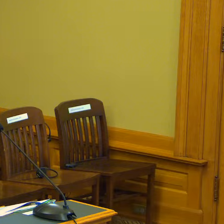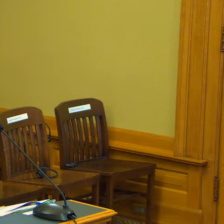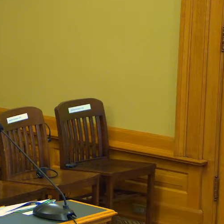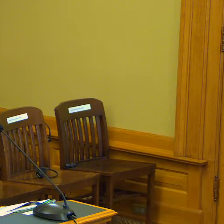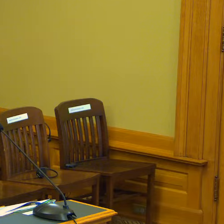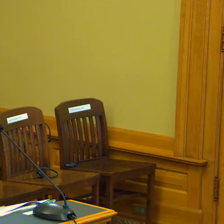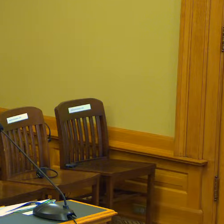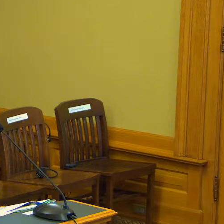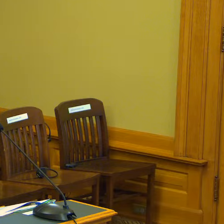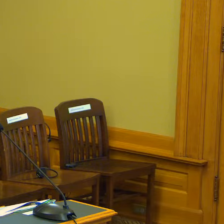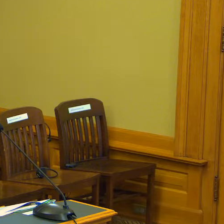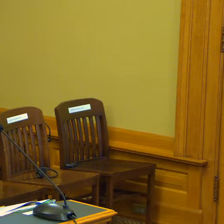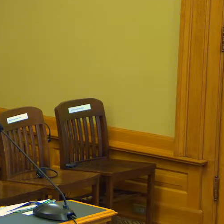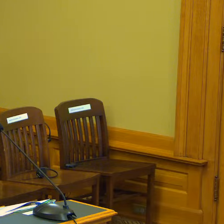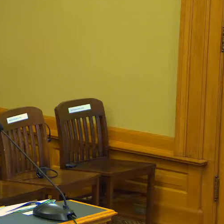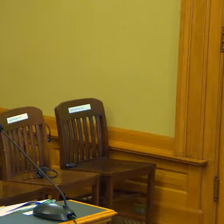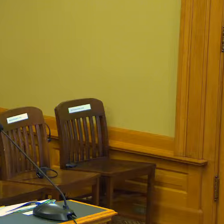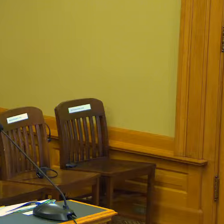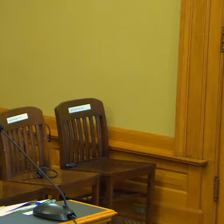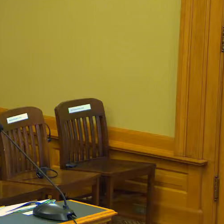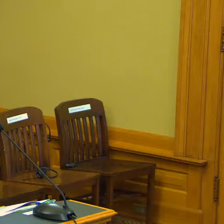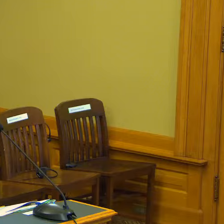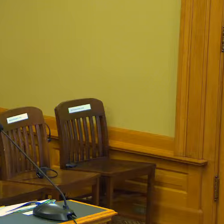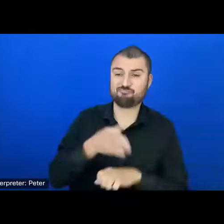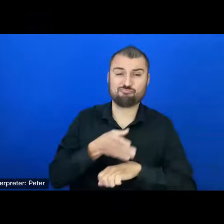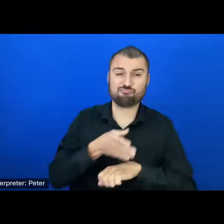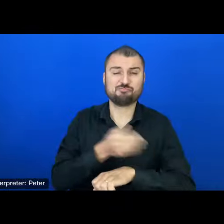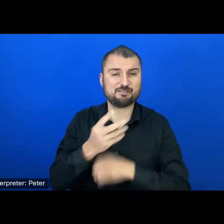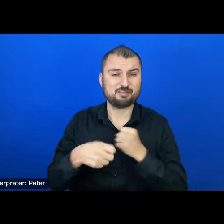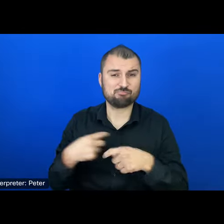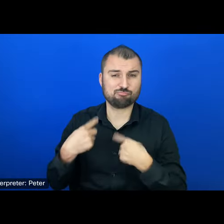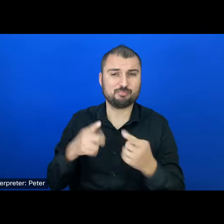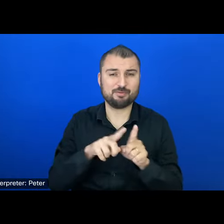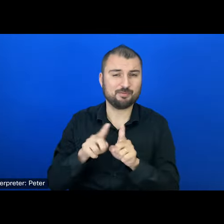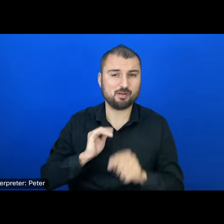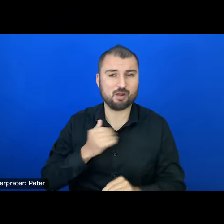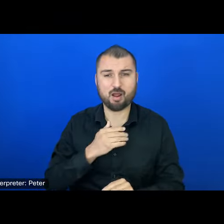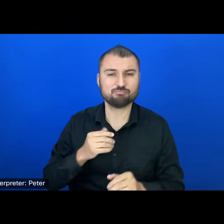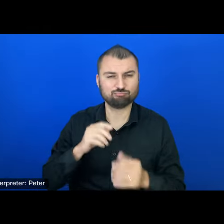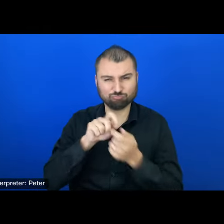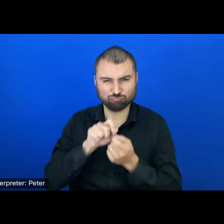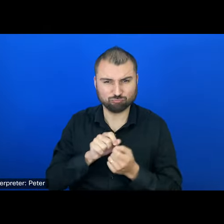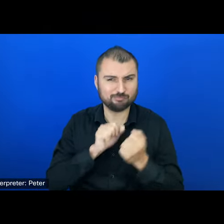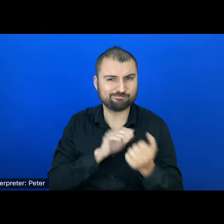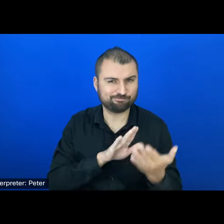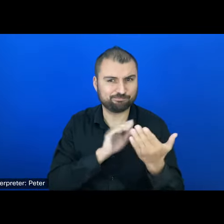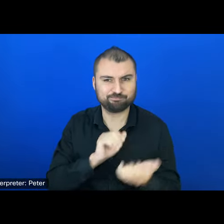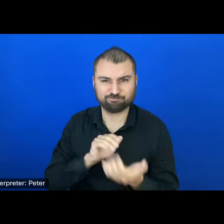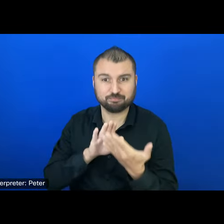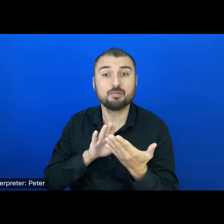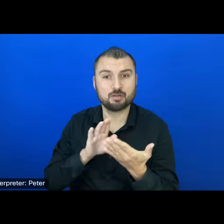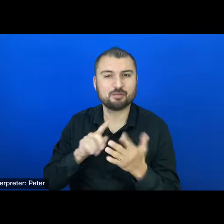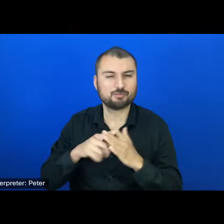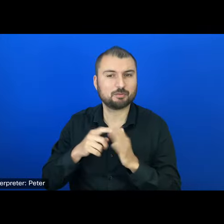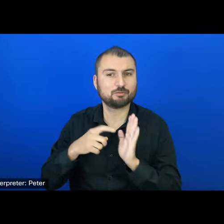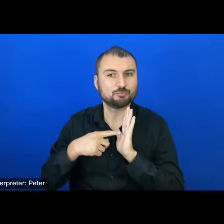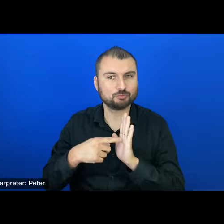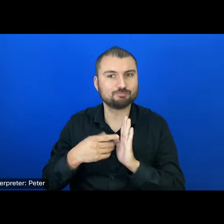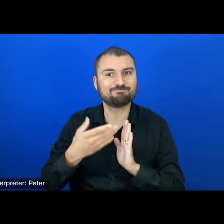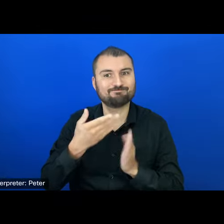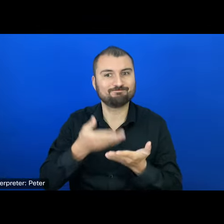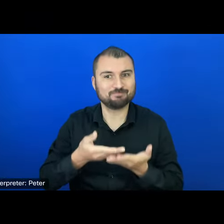both campuses, for HVAC improvements for the last several years. And our methodical approach to this is now starting to show dividends to where I